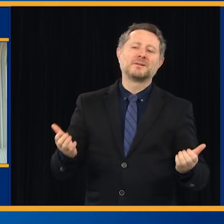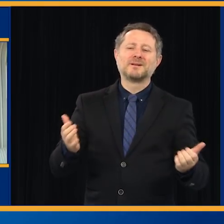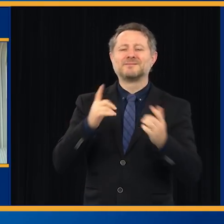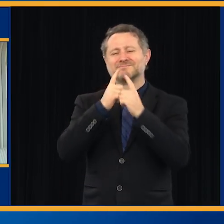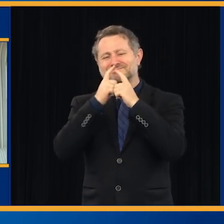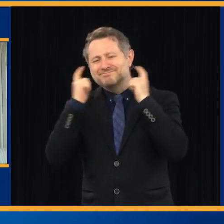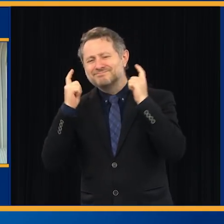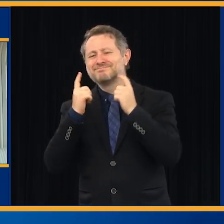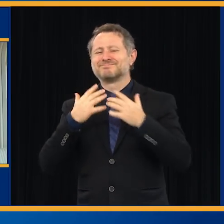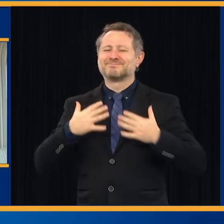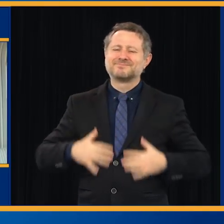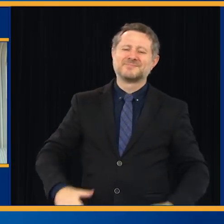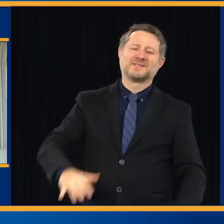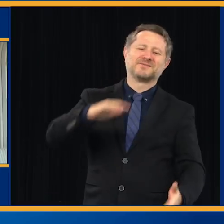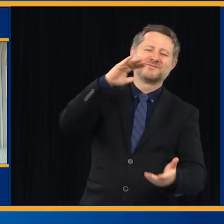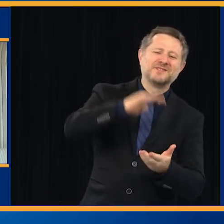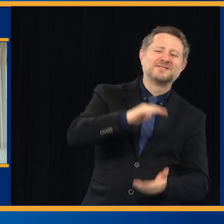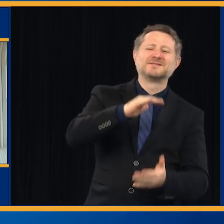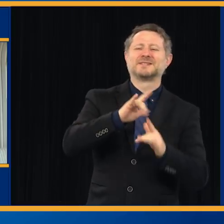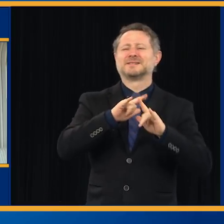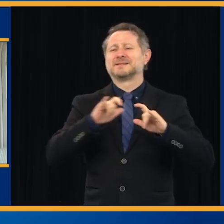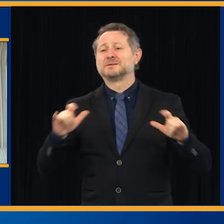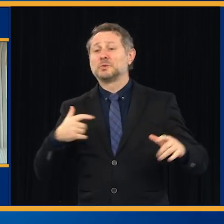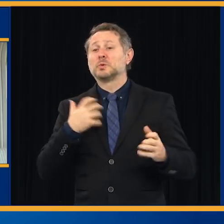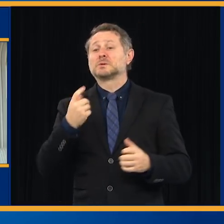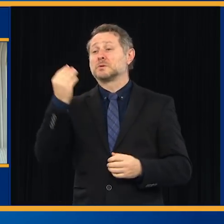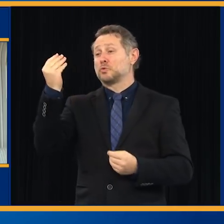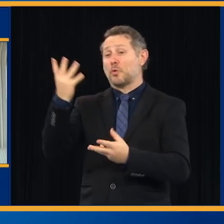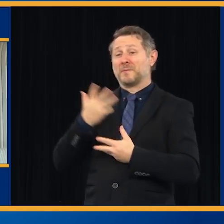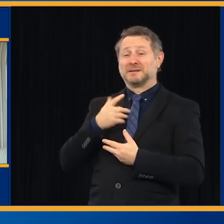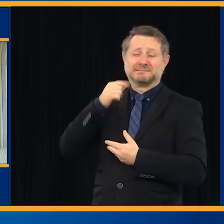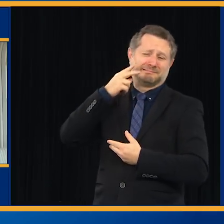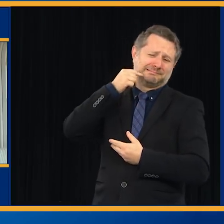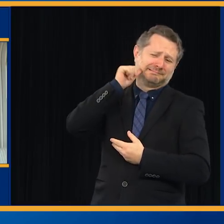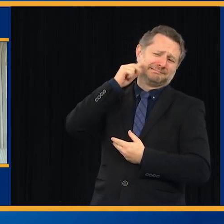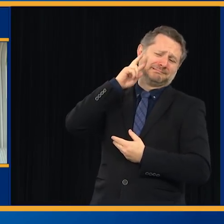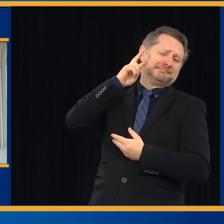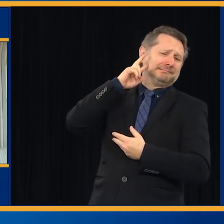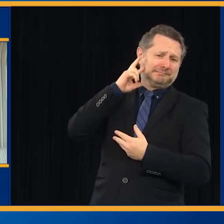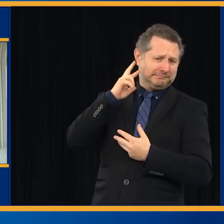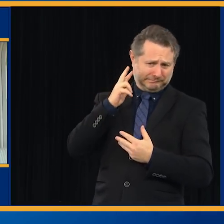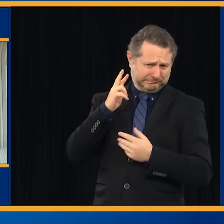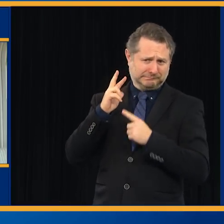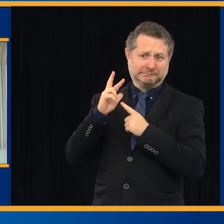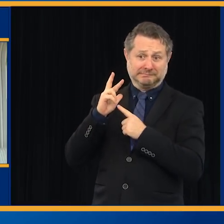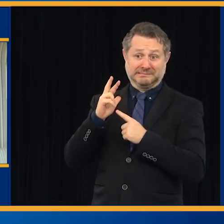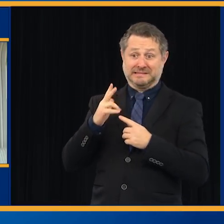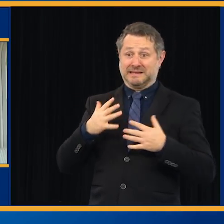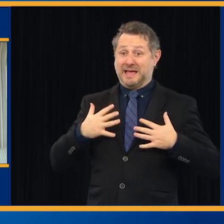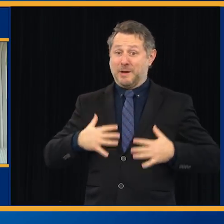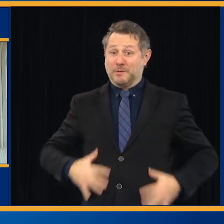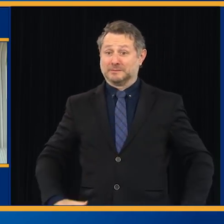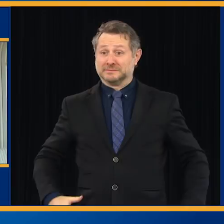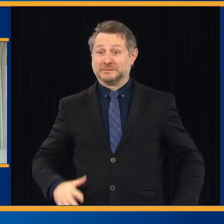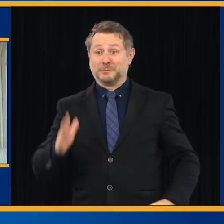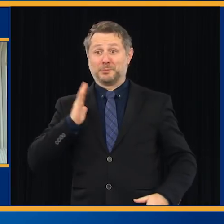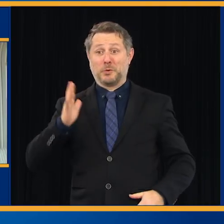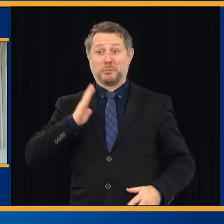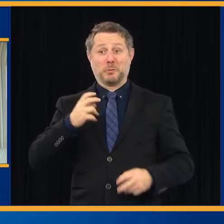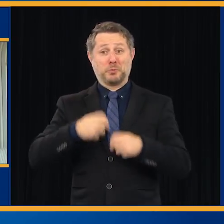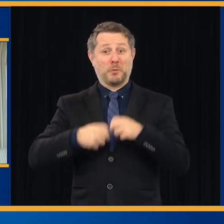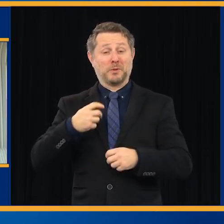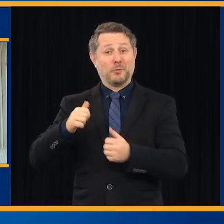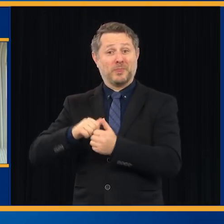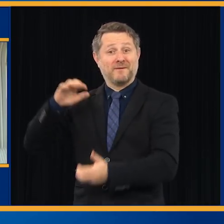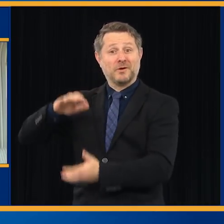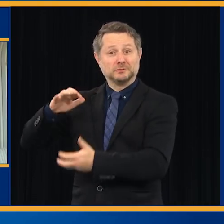cetera. We're still doing it. Someone said to me a couple of days ago that gowns have become the new ventilators. And so we're still